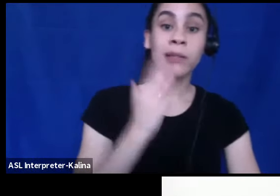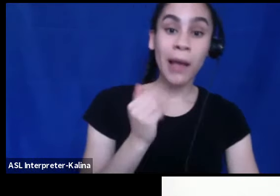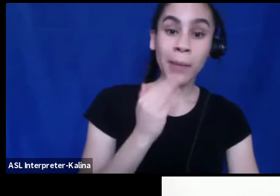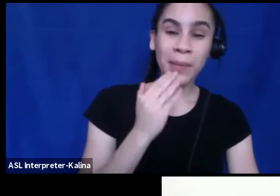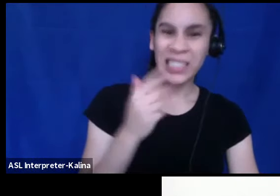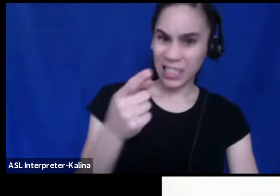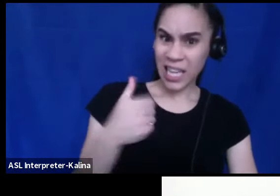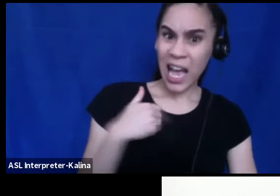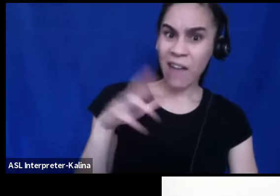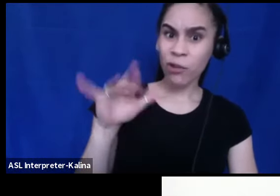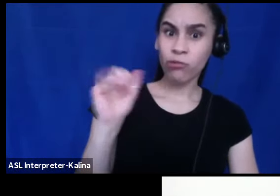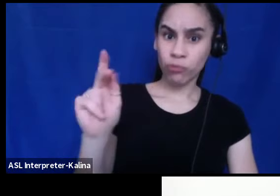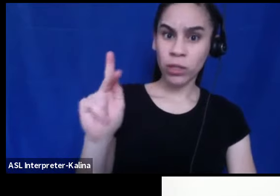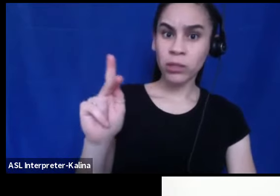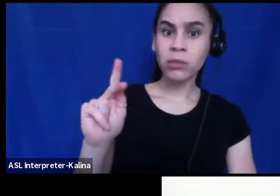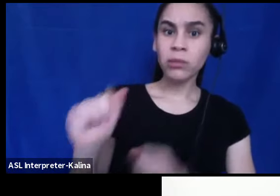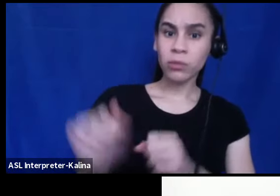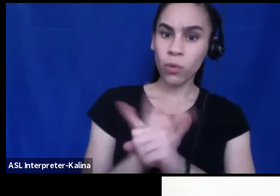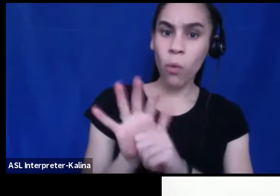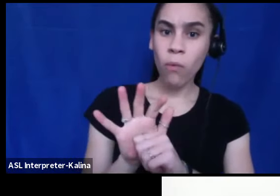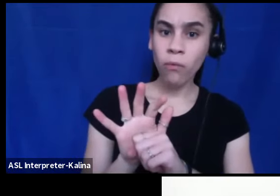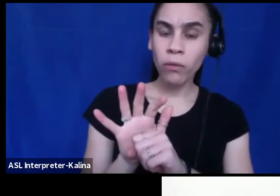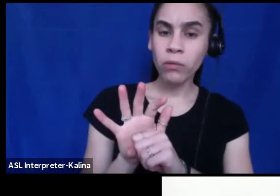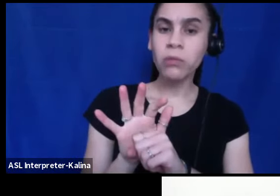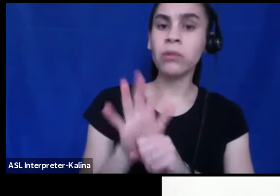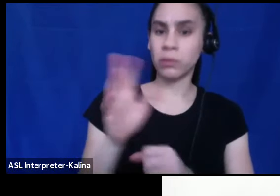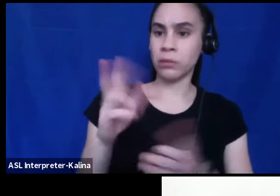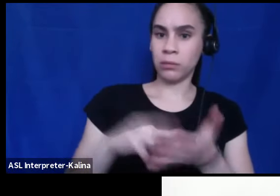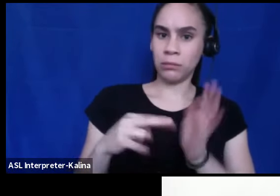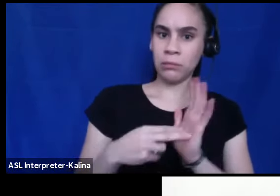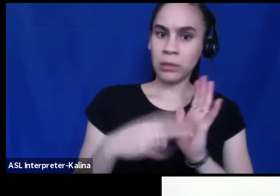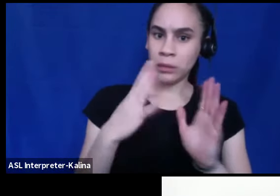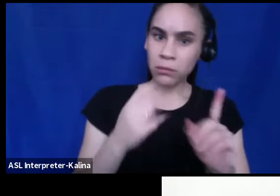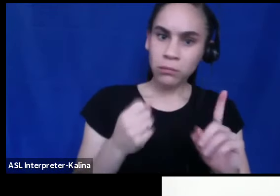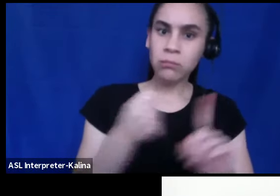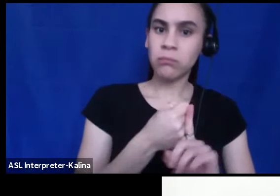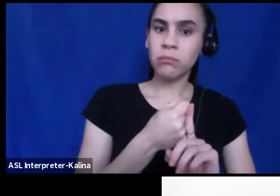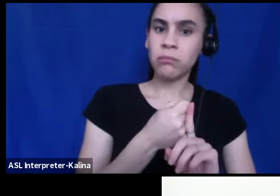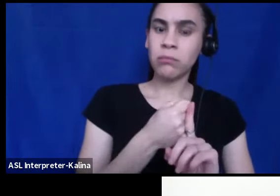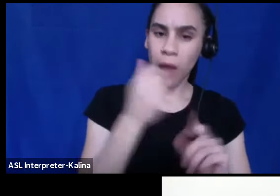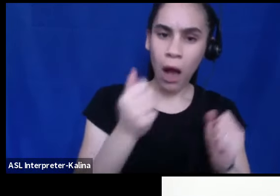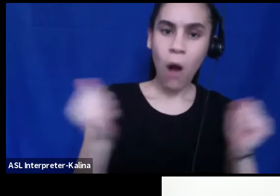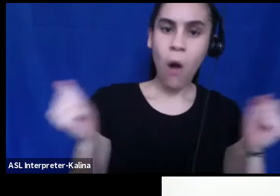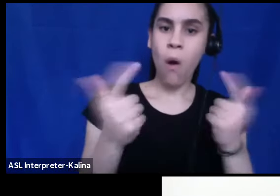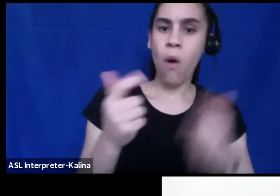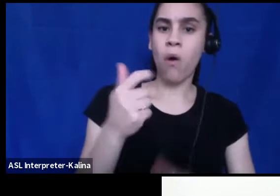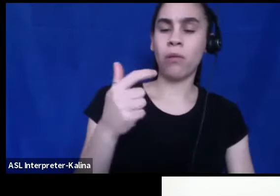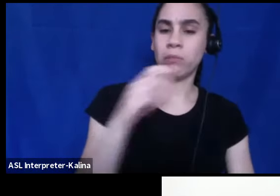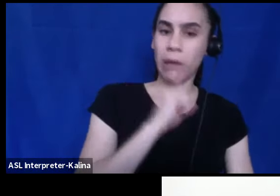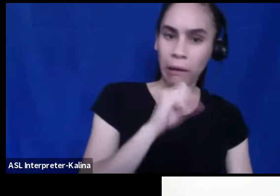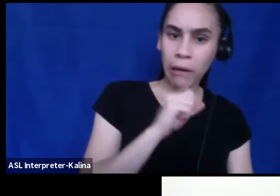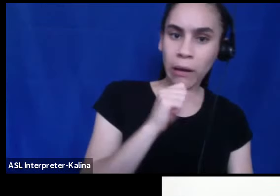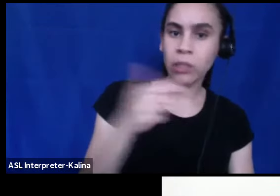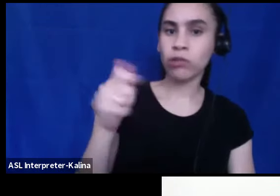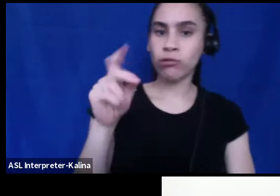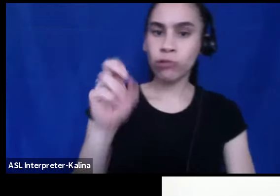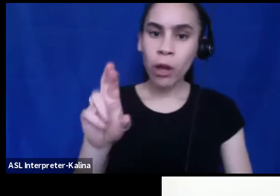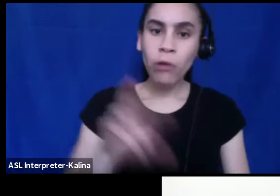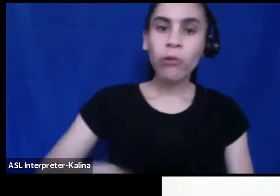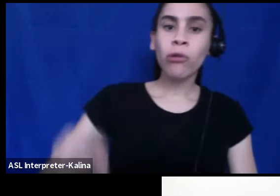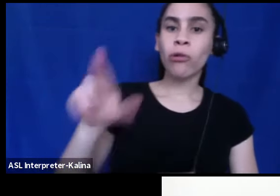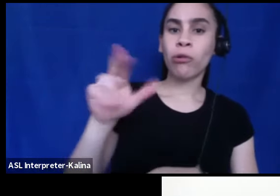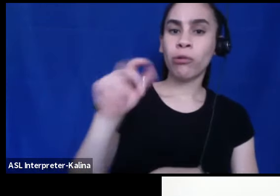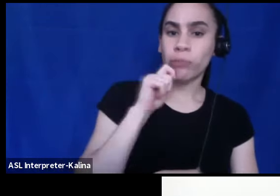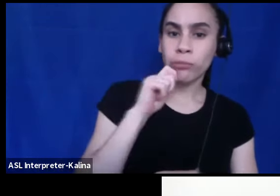are disabilities. And so that impacts every age, every gender, every race, and in some races more so.